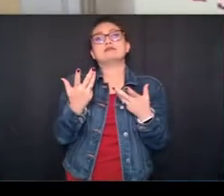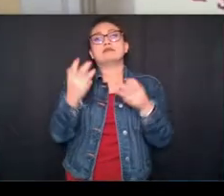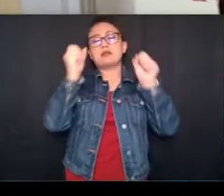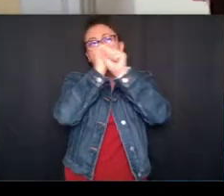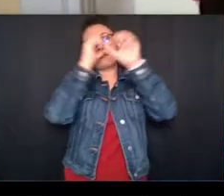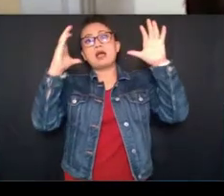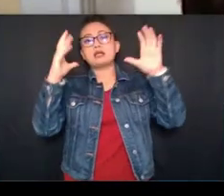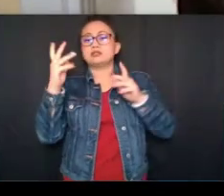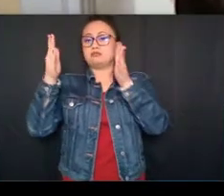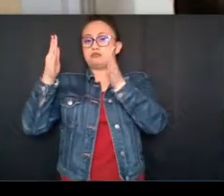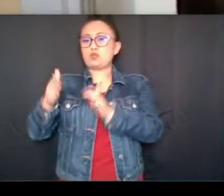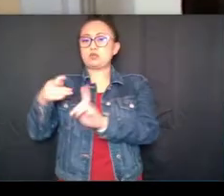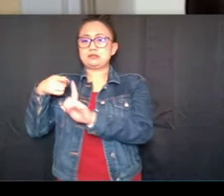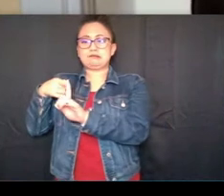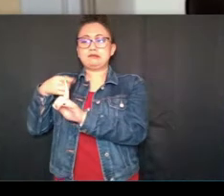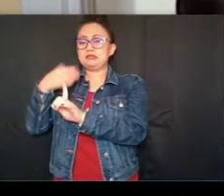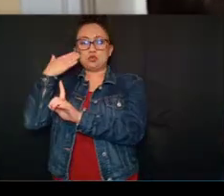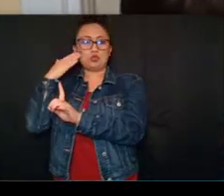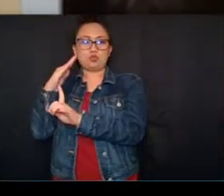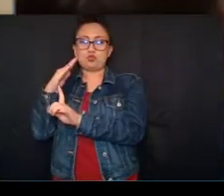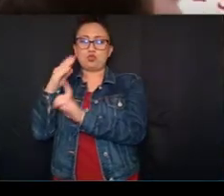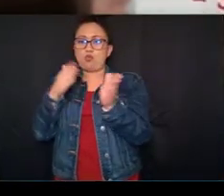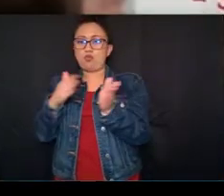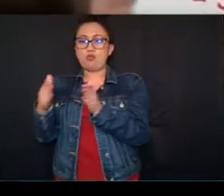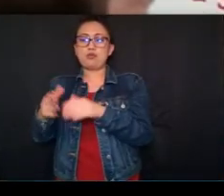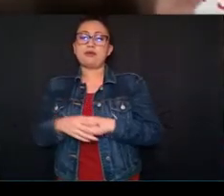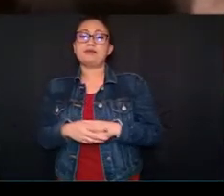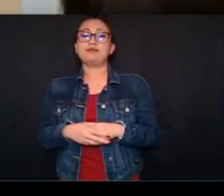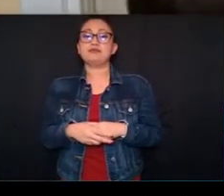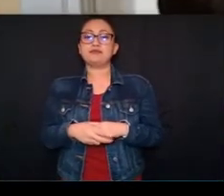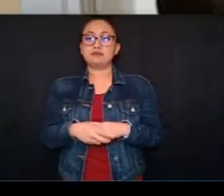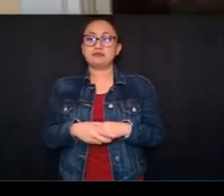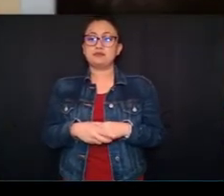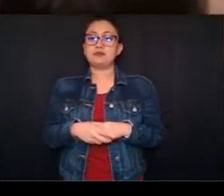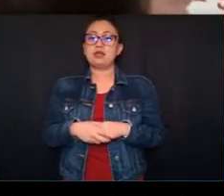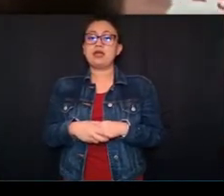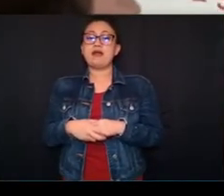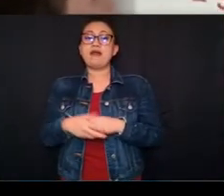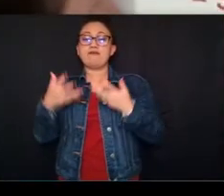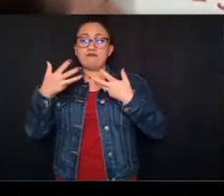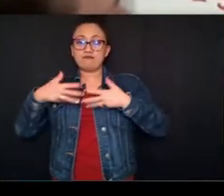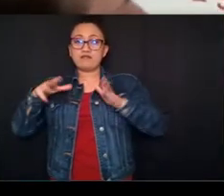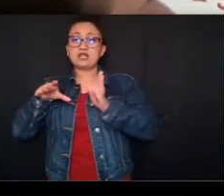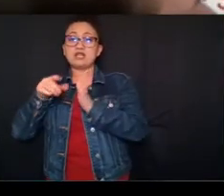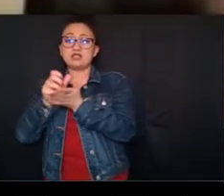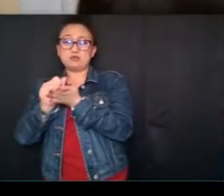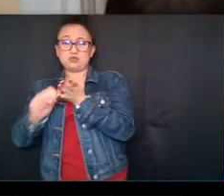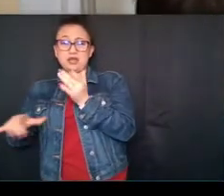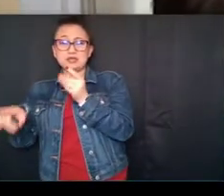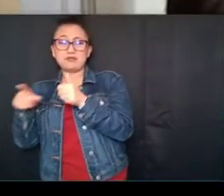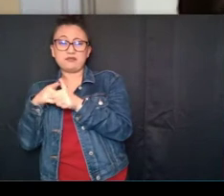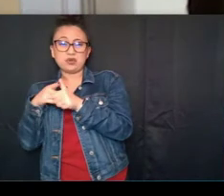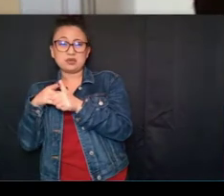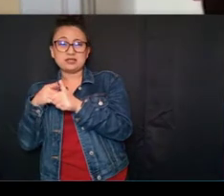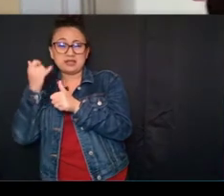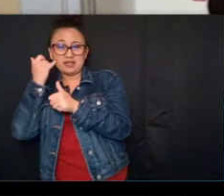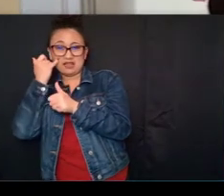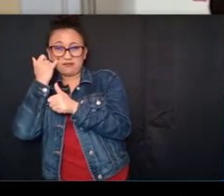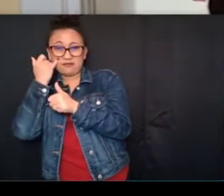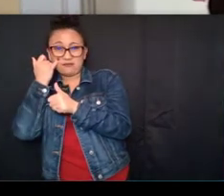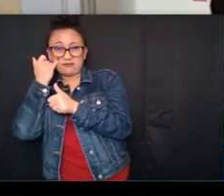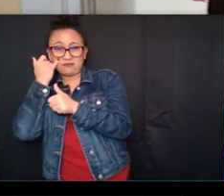they decide to do the subtraction first. Now this is clearly wrong because the subtraction is the very last thing we do. But let's say somebody does